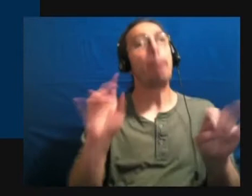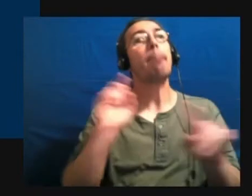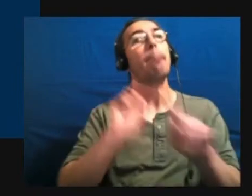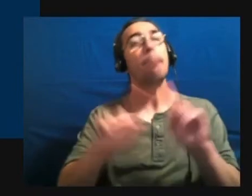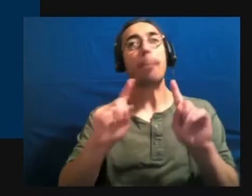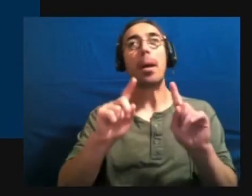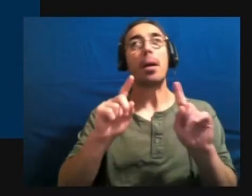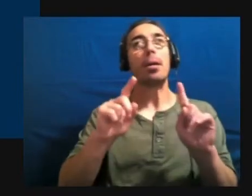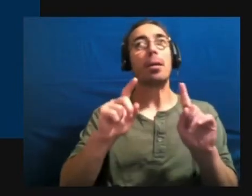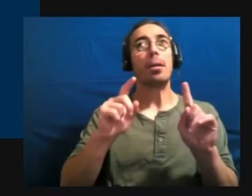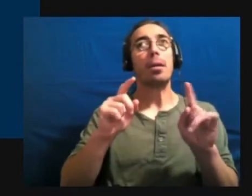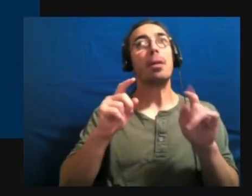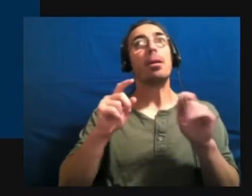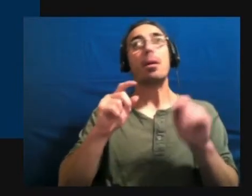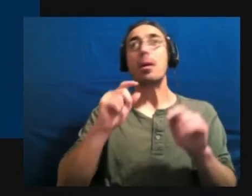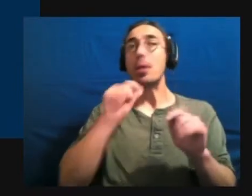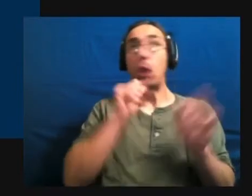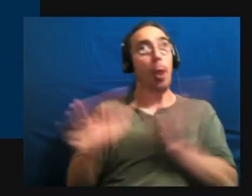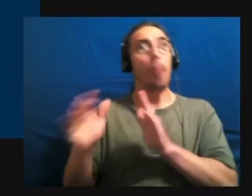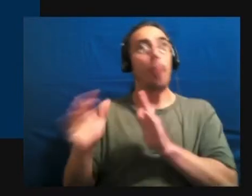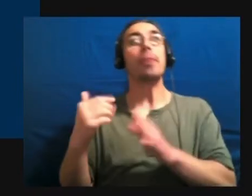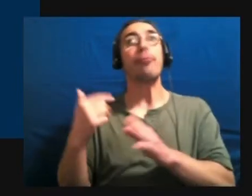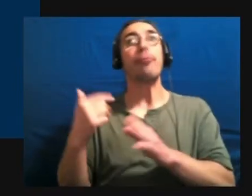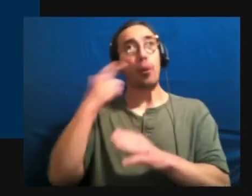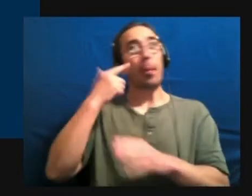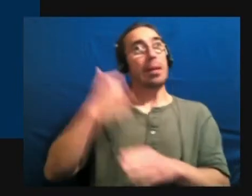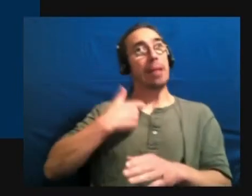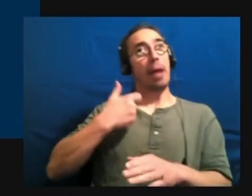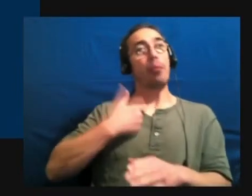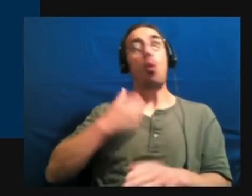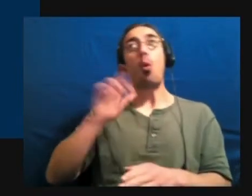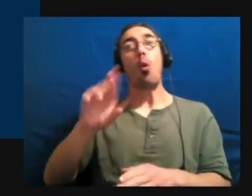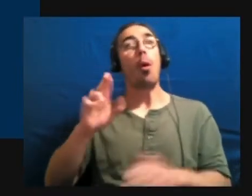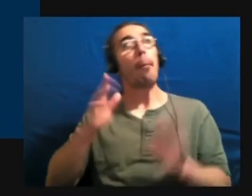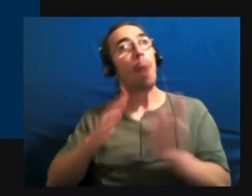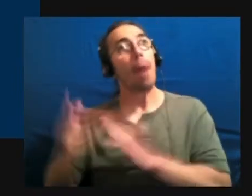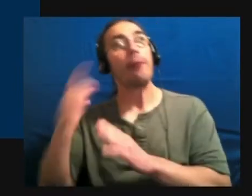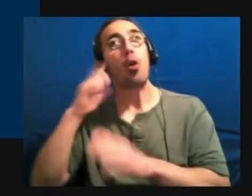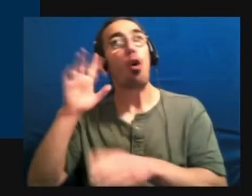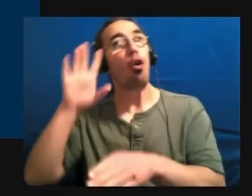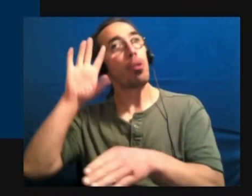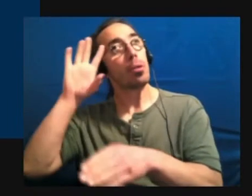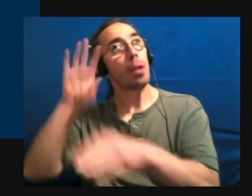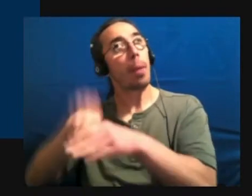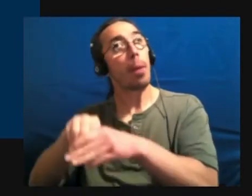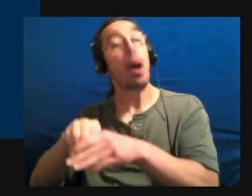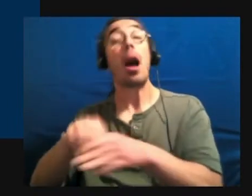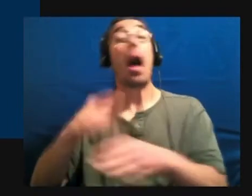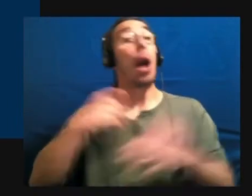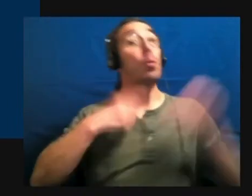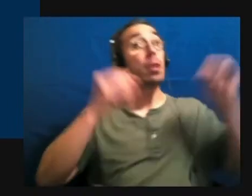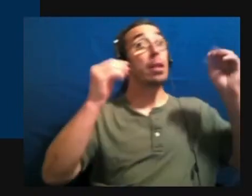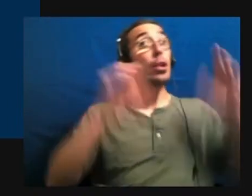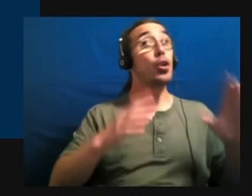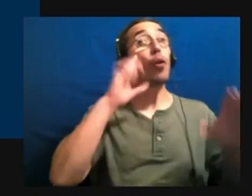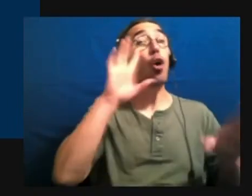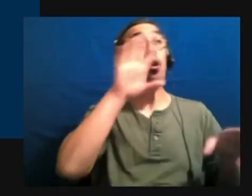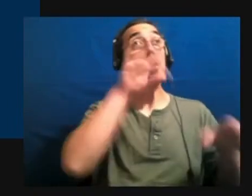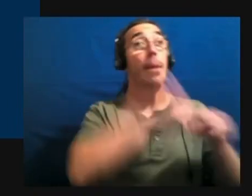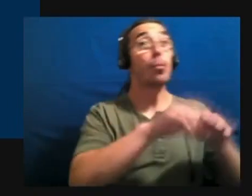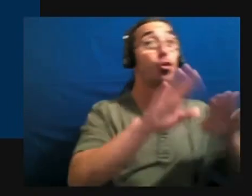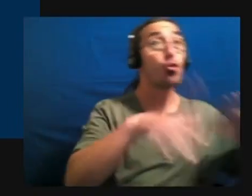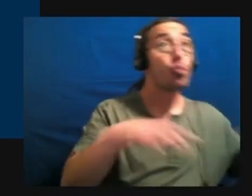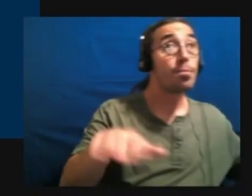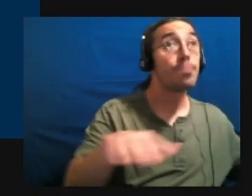autism, even in myself. I was a teacher of largely autistic kids and taught special education